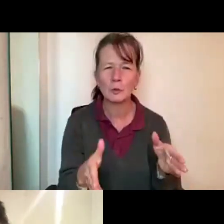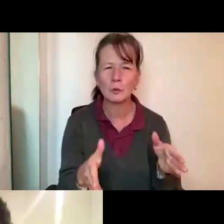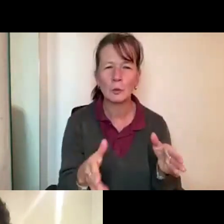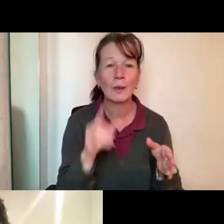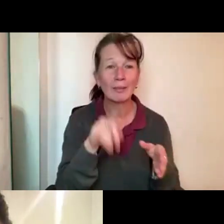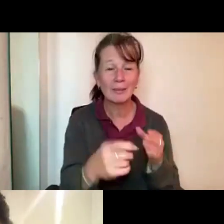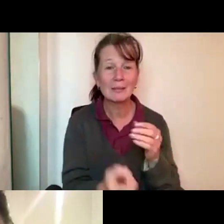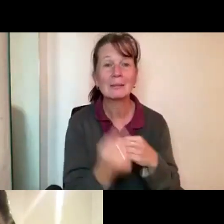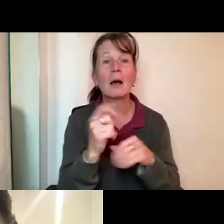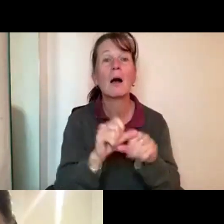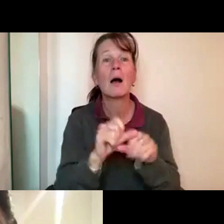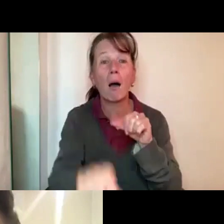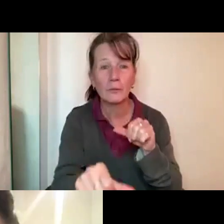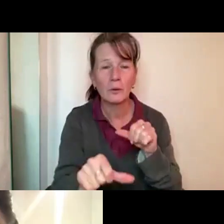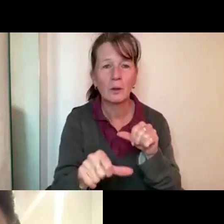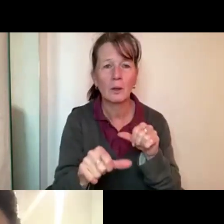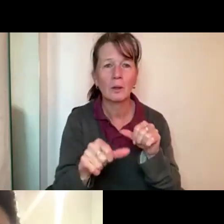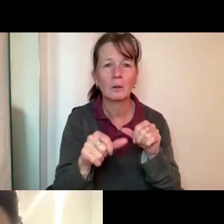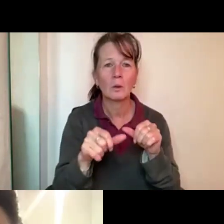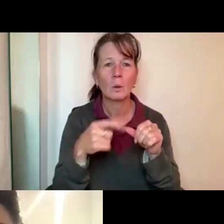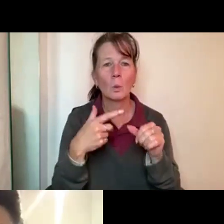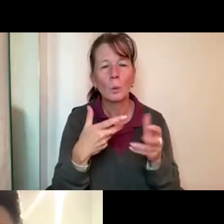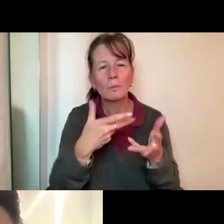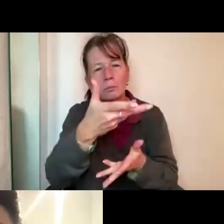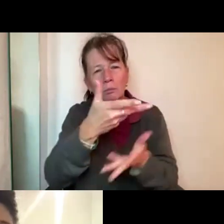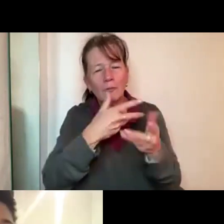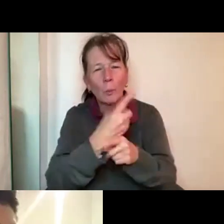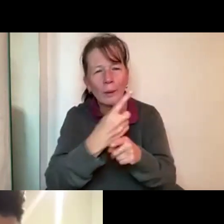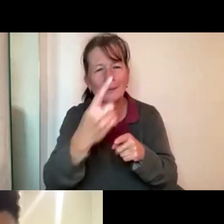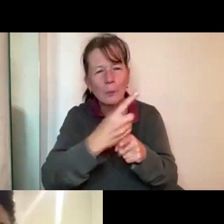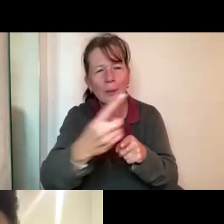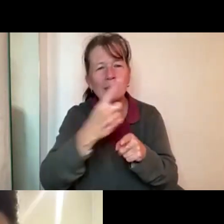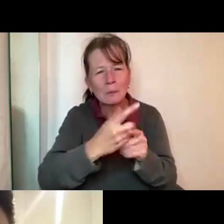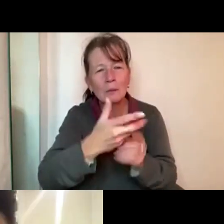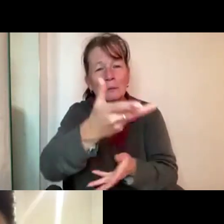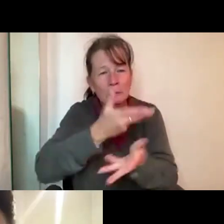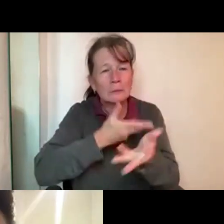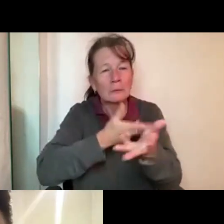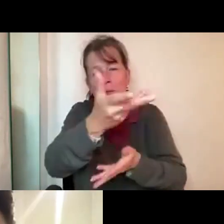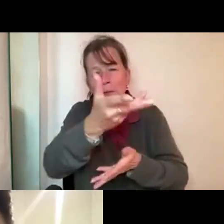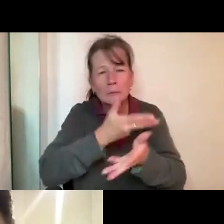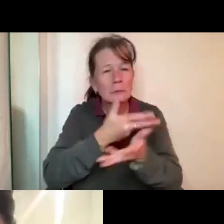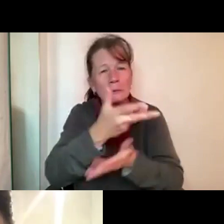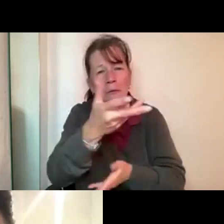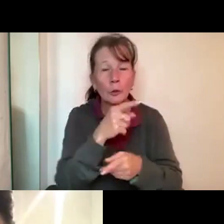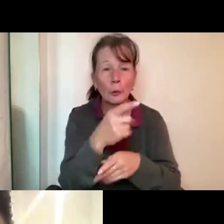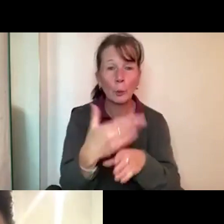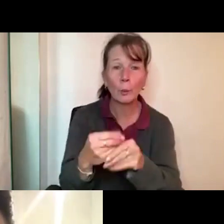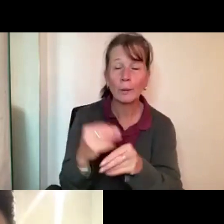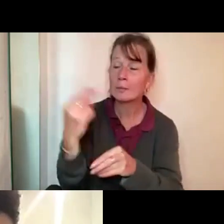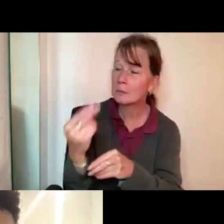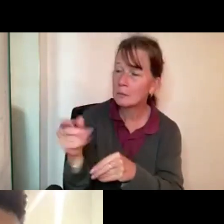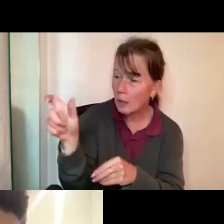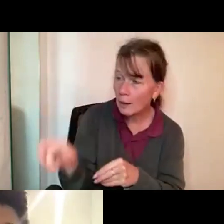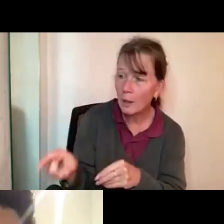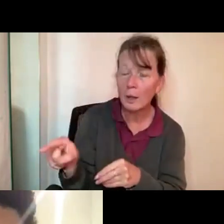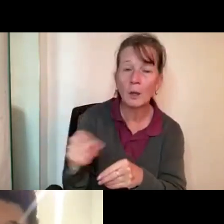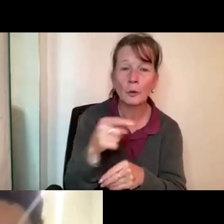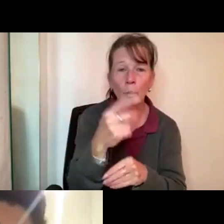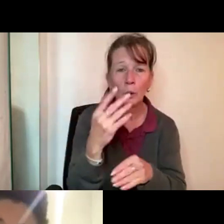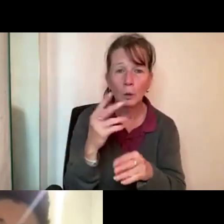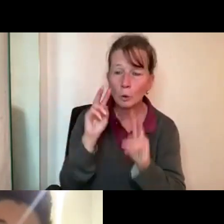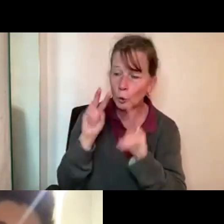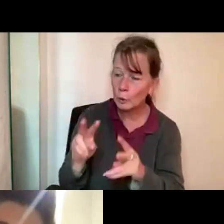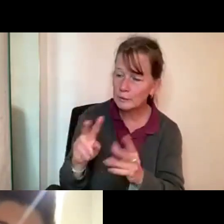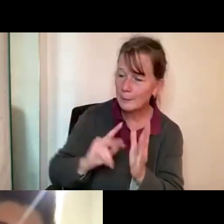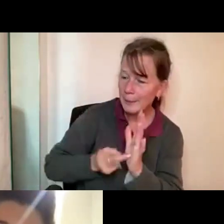came Yes. after we'd talked for weeks, and you'd got to work time with the designer, and you'd got to look at plans for